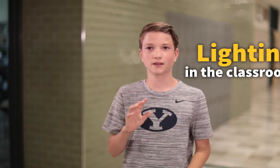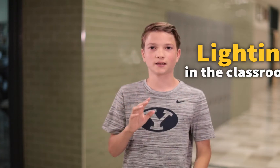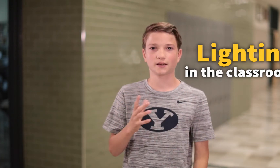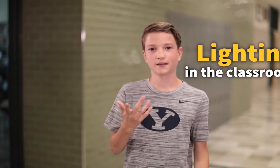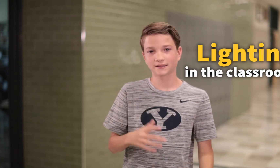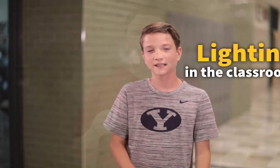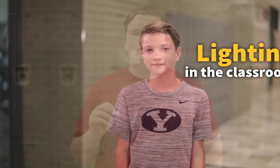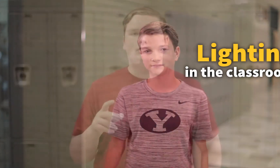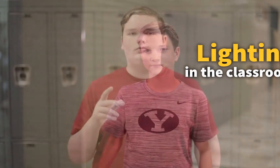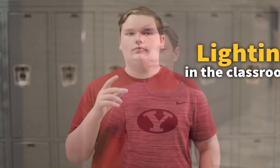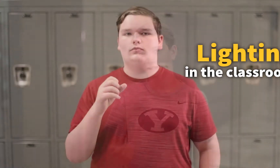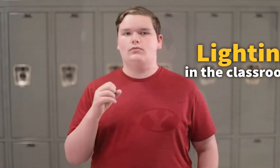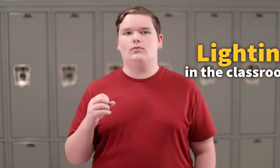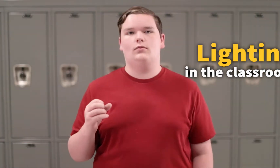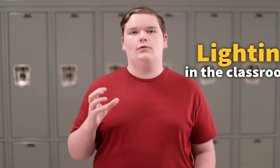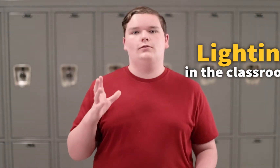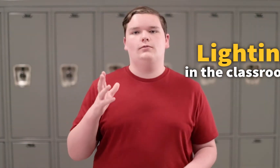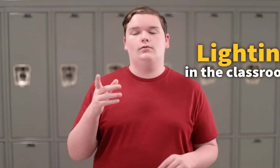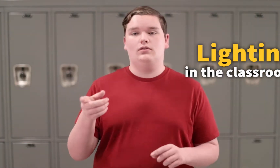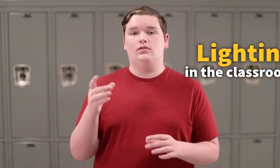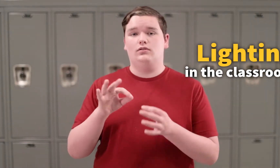see.